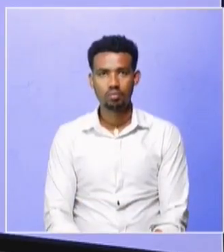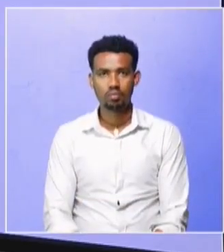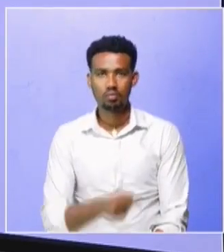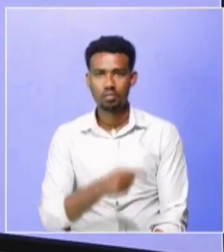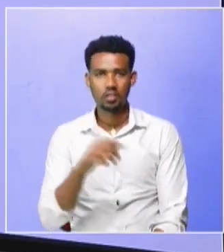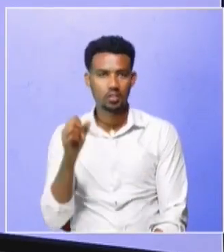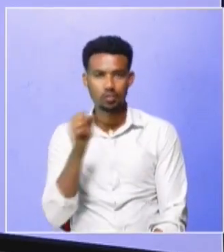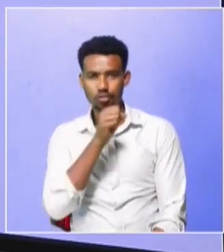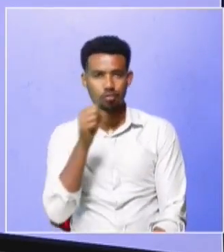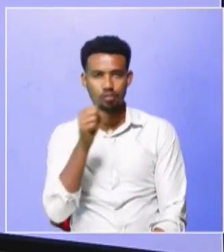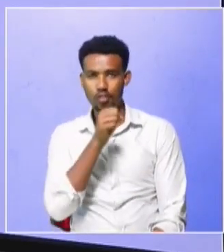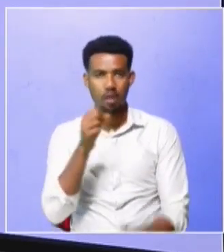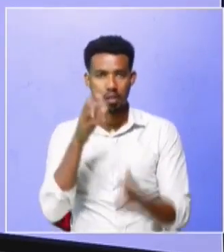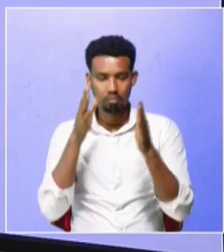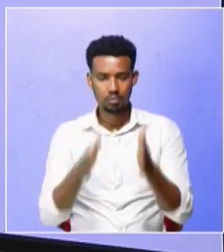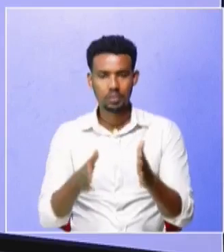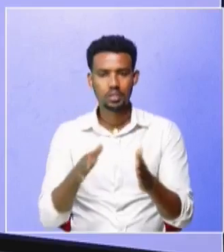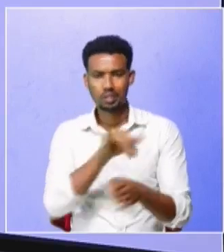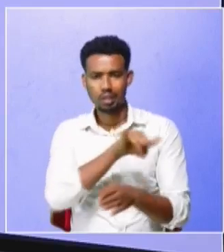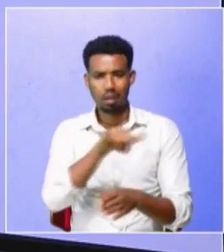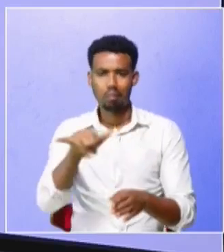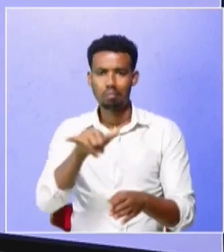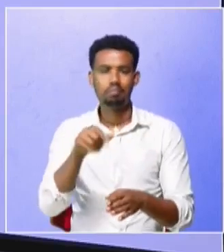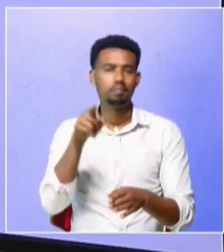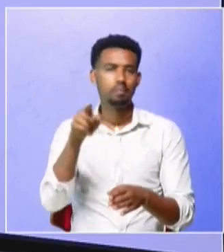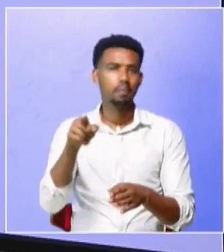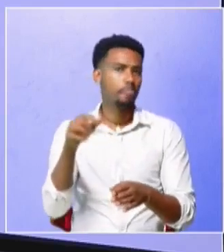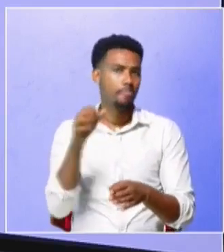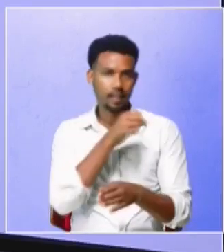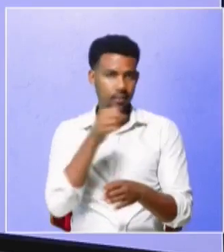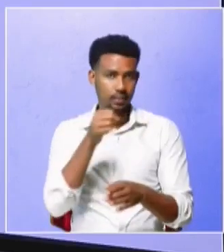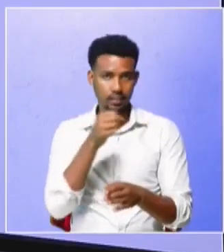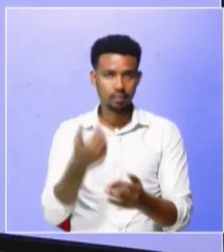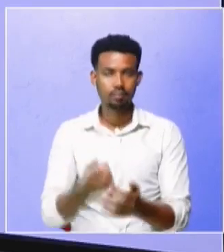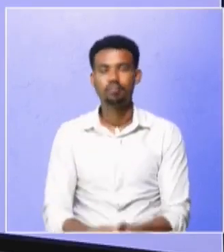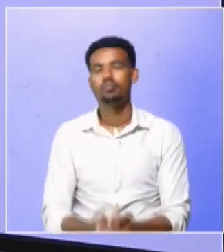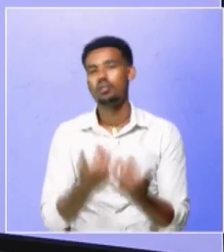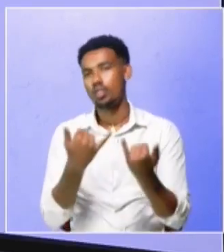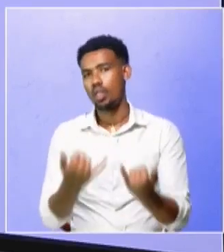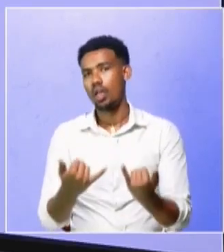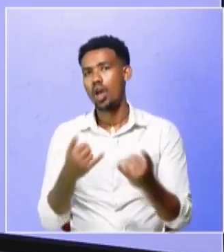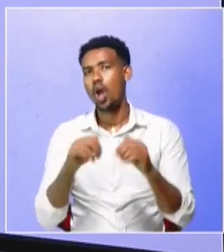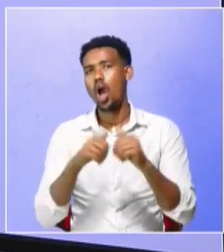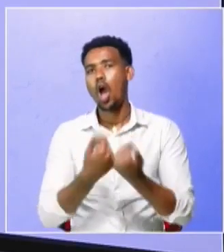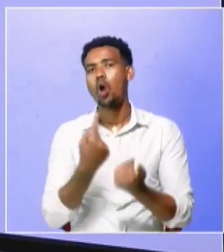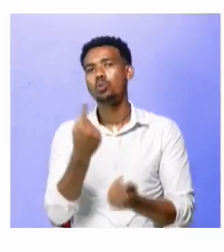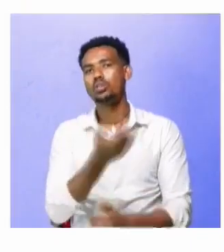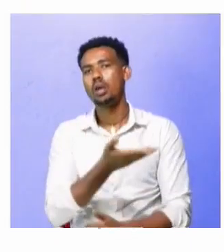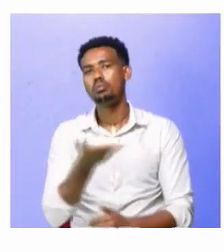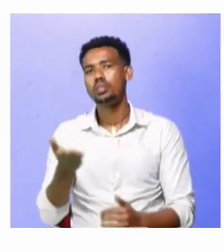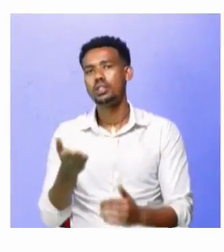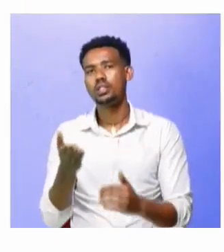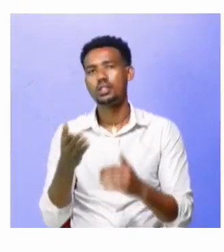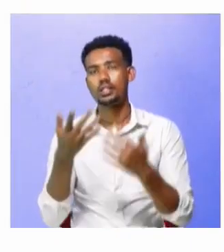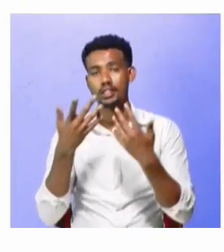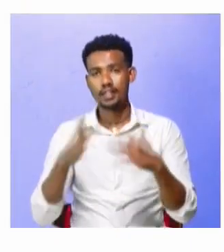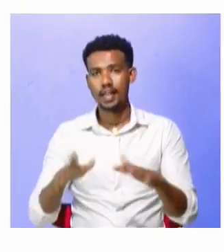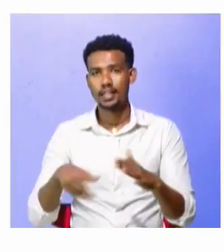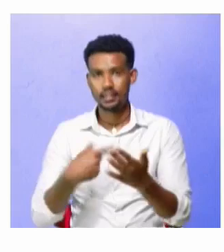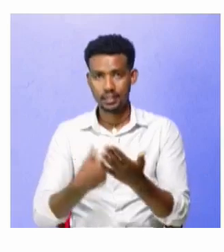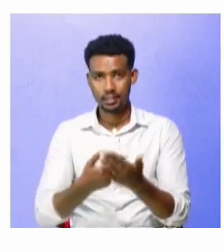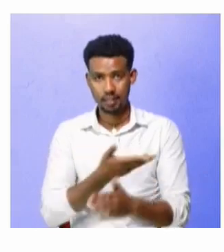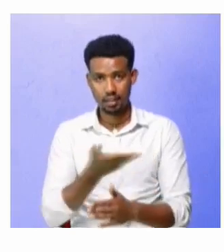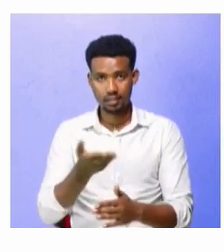singer or a professional singer. We're showing the manner of how something is done in this case.